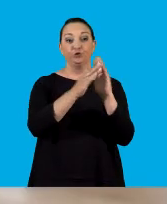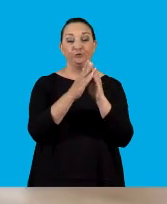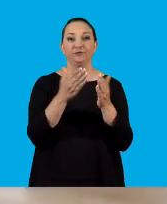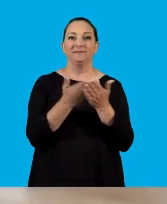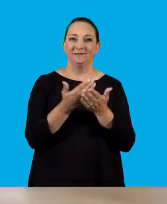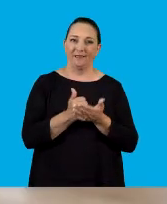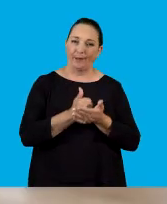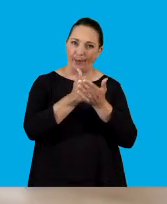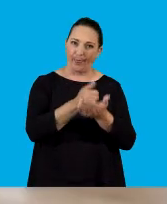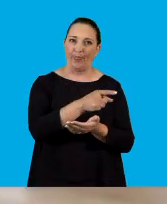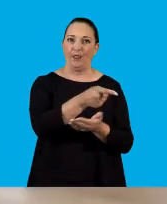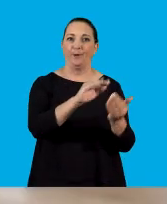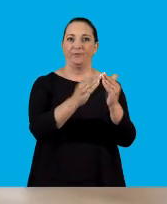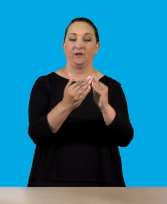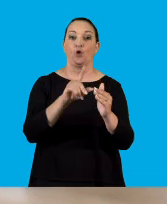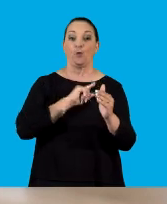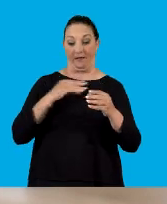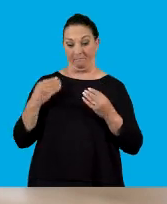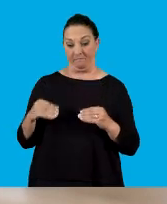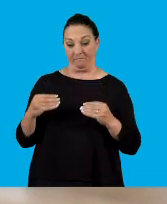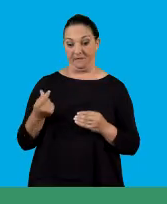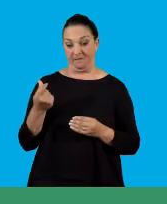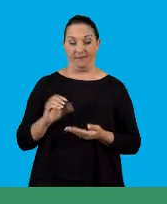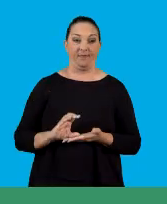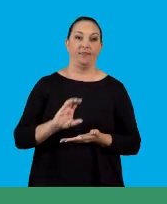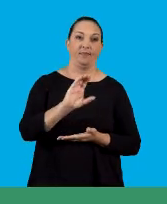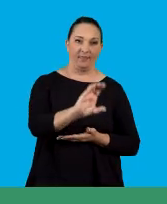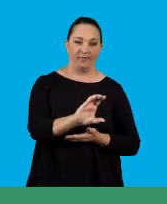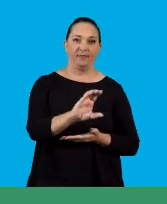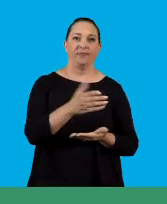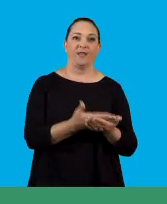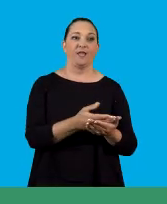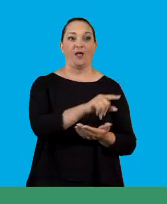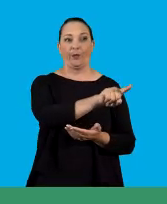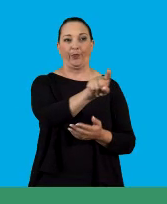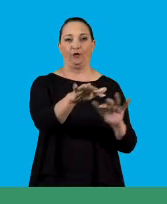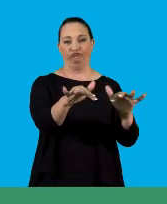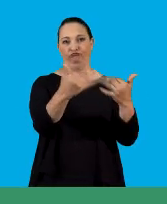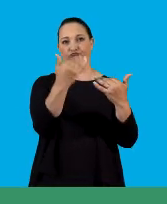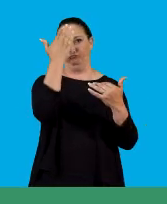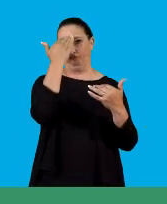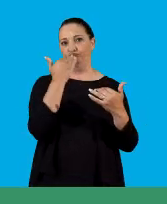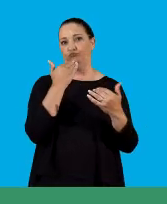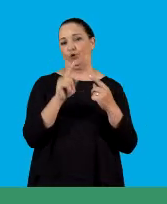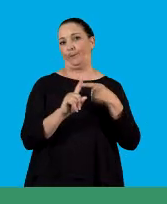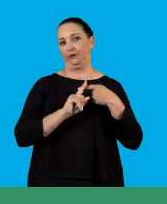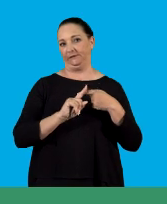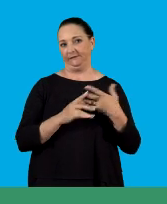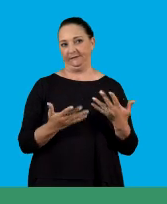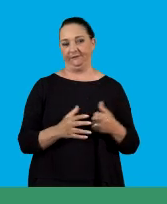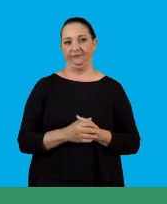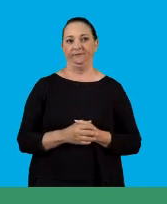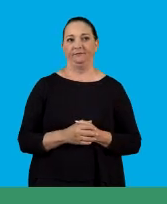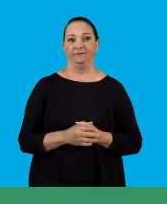community, because when the business is donating to the community, they are maintaining a positive image. And then another one, they should